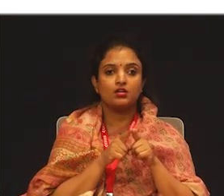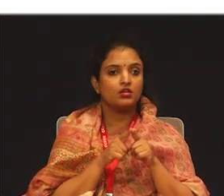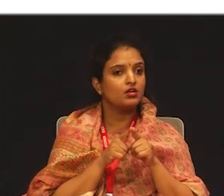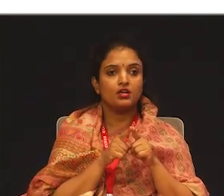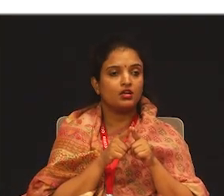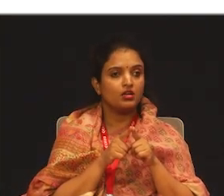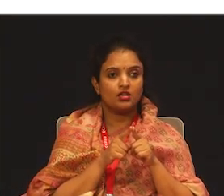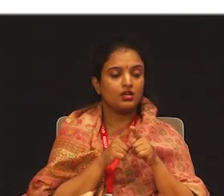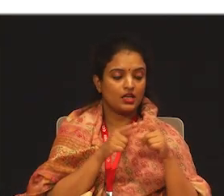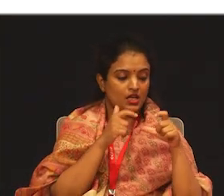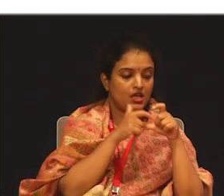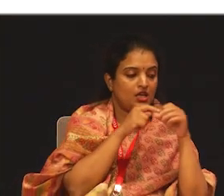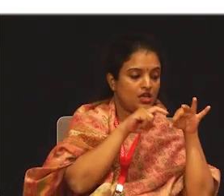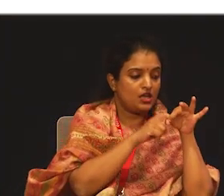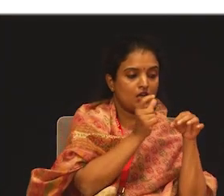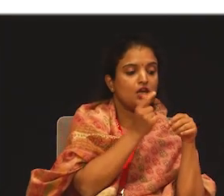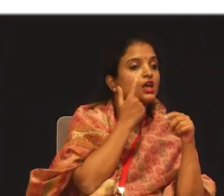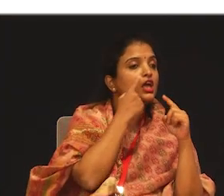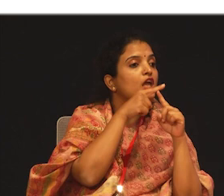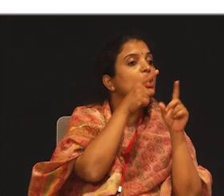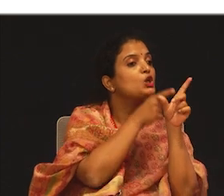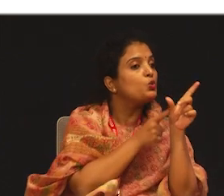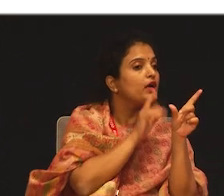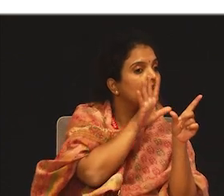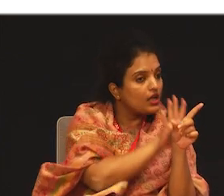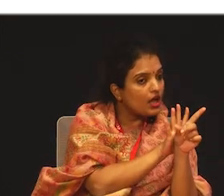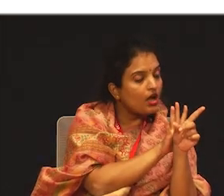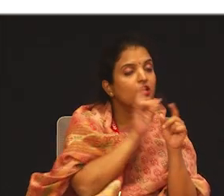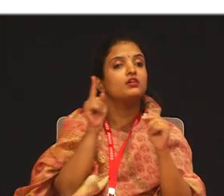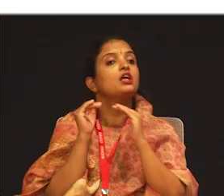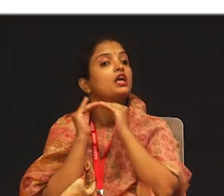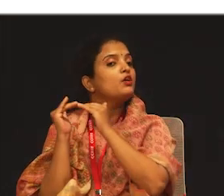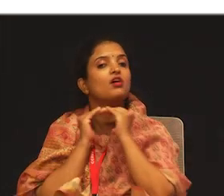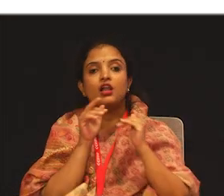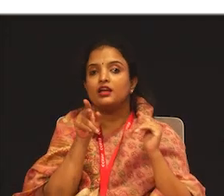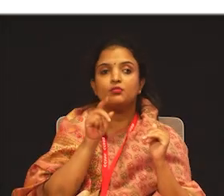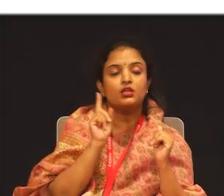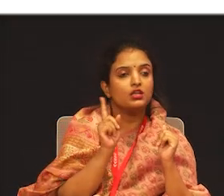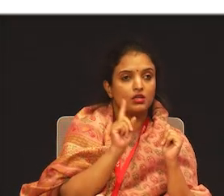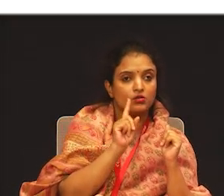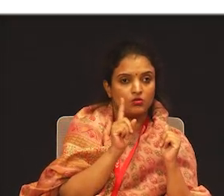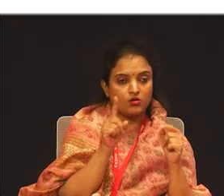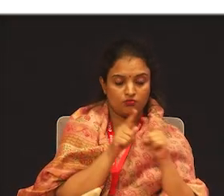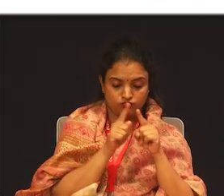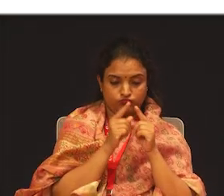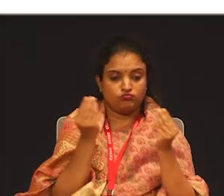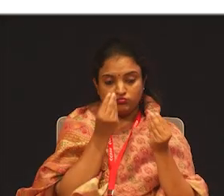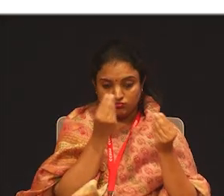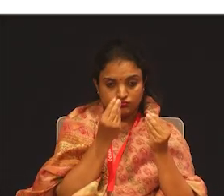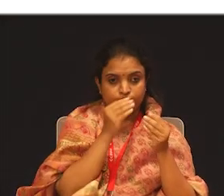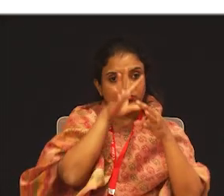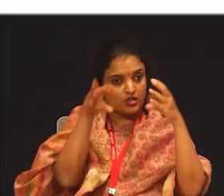equality. So the third statement also requires some accommodation here and there. Fourth